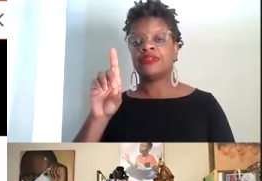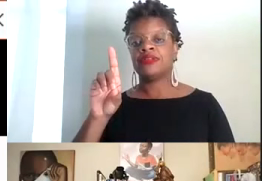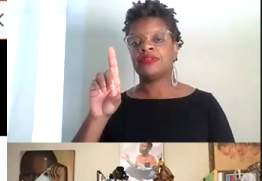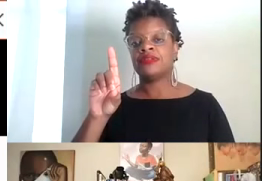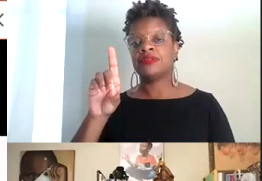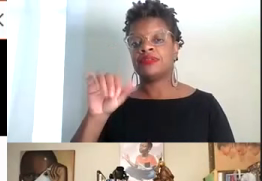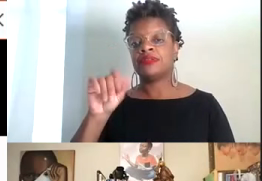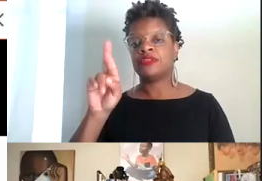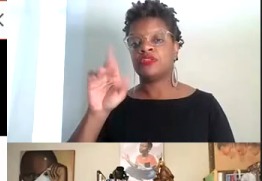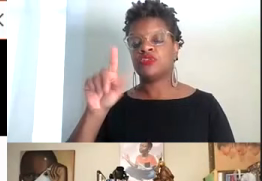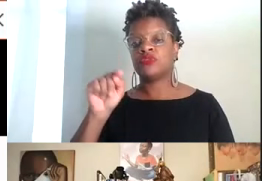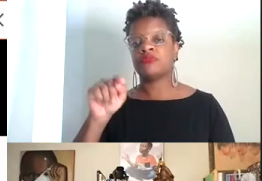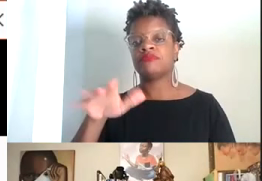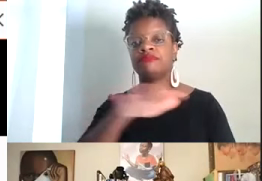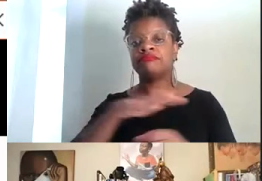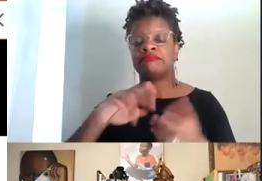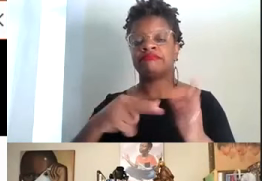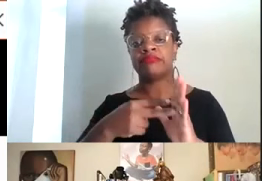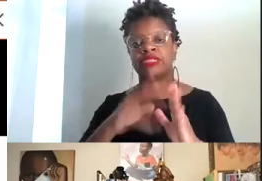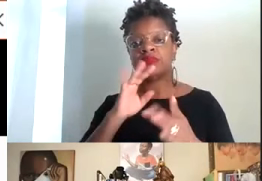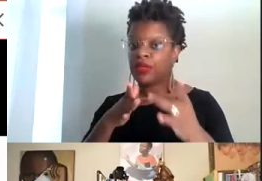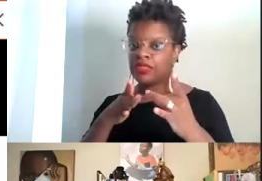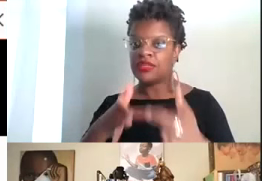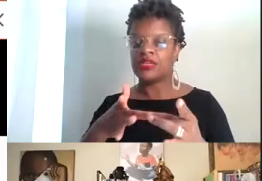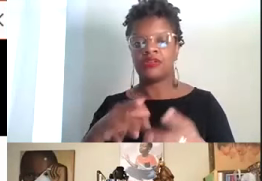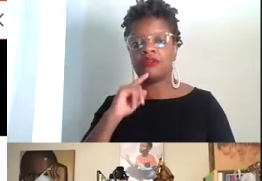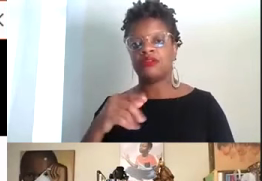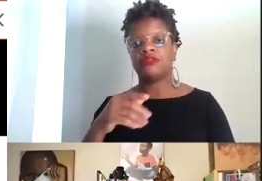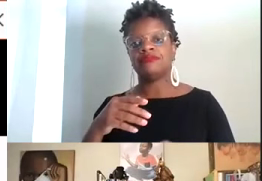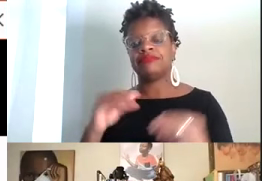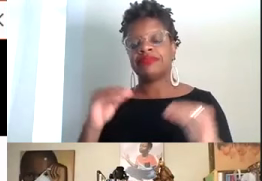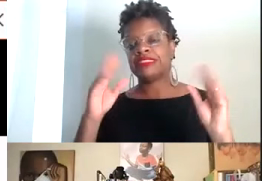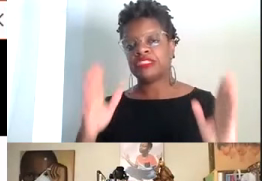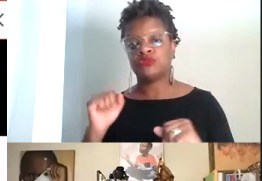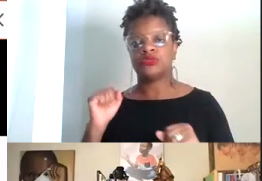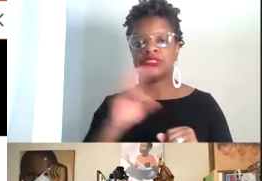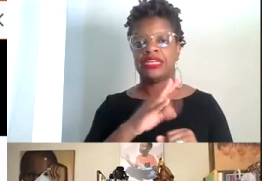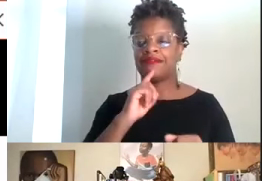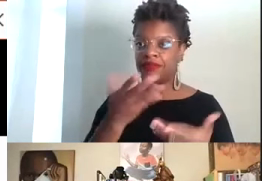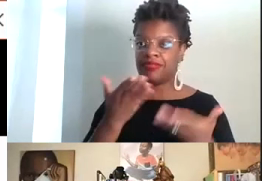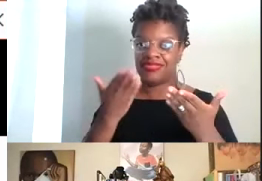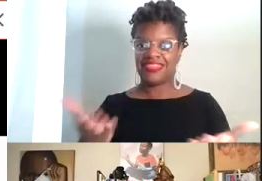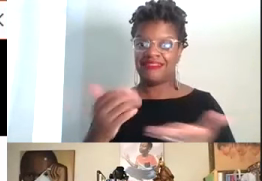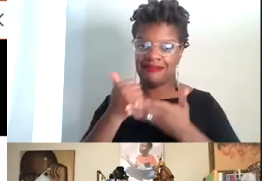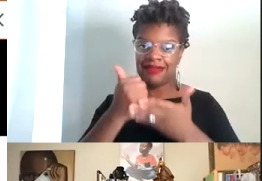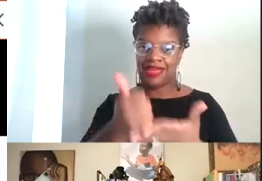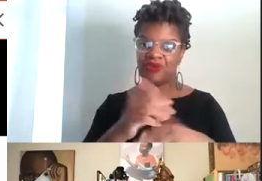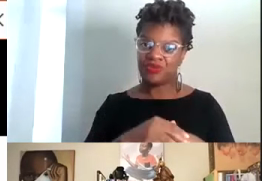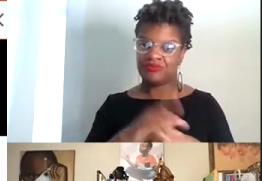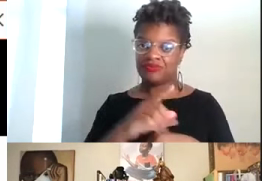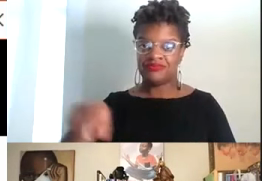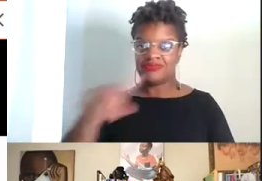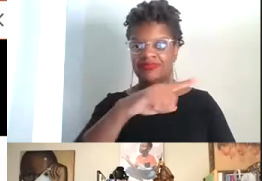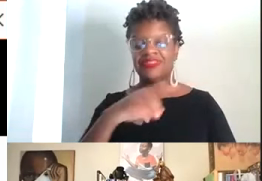there's administrators, teachers, or staff that are available to share best practice because they figured it out. So to Dr.